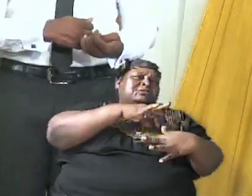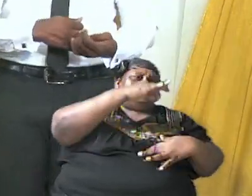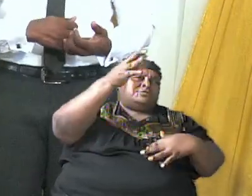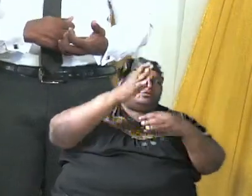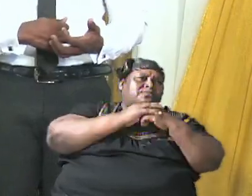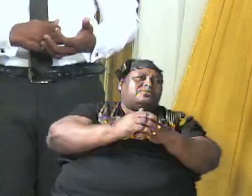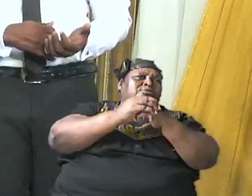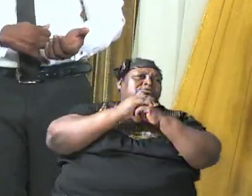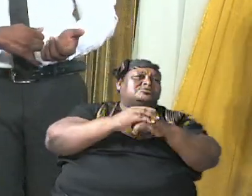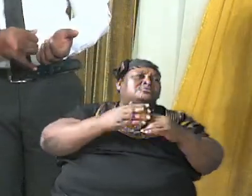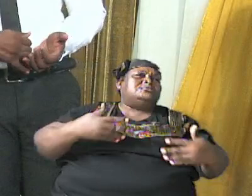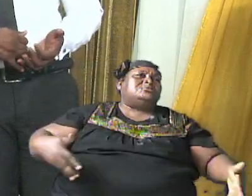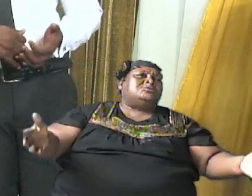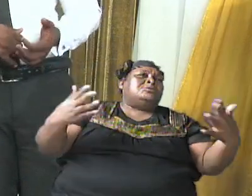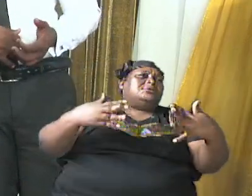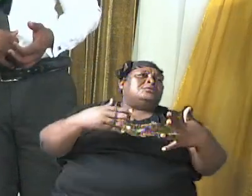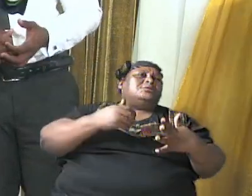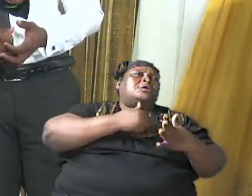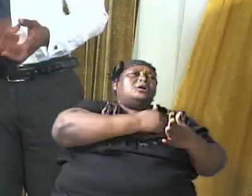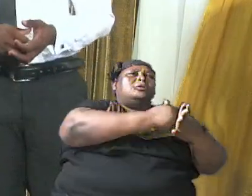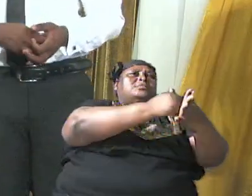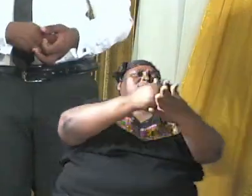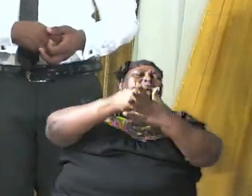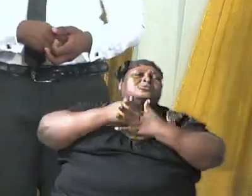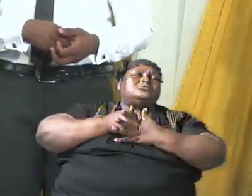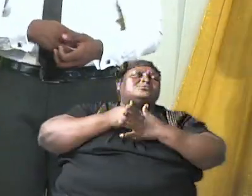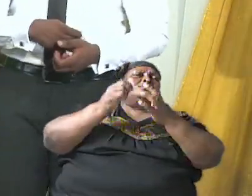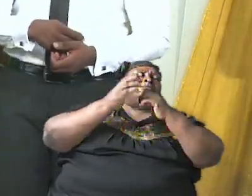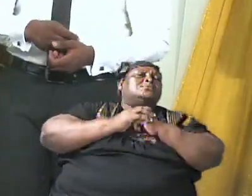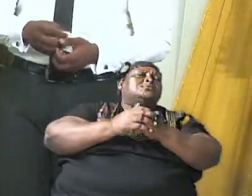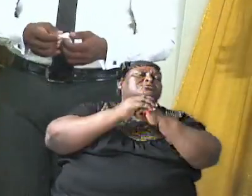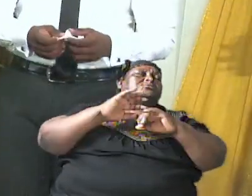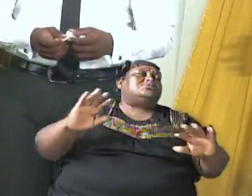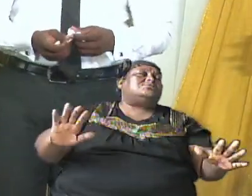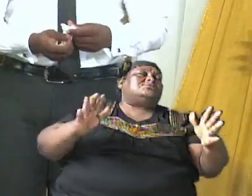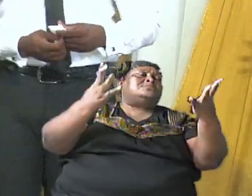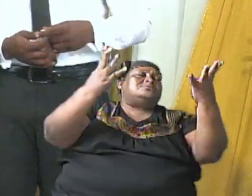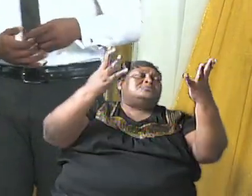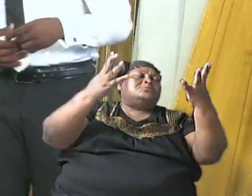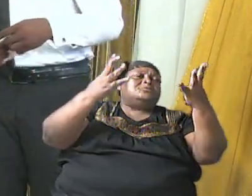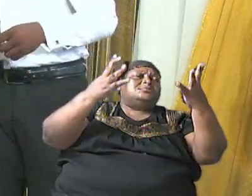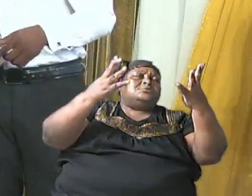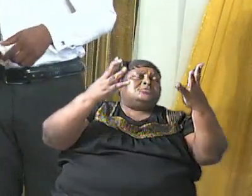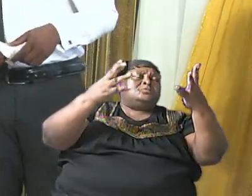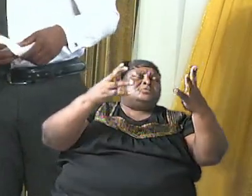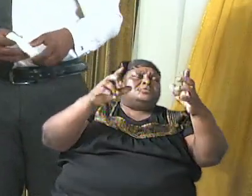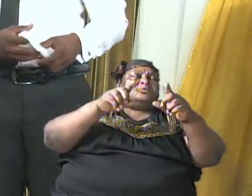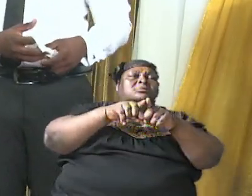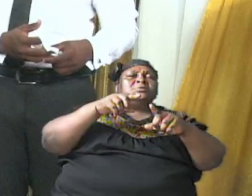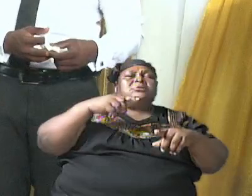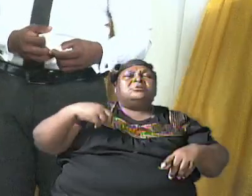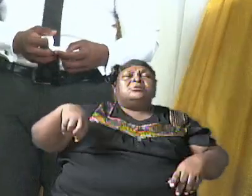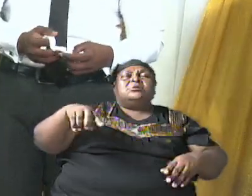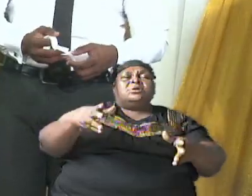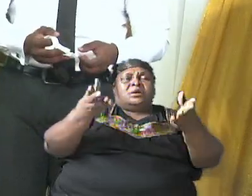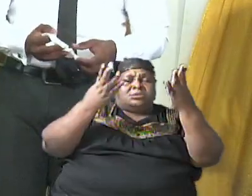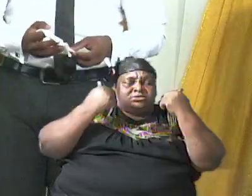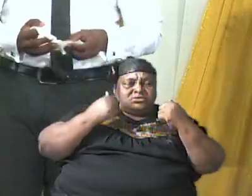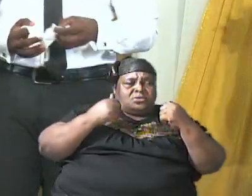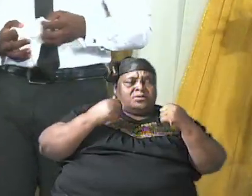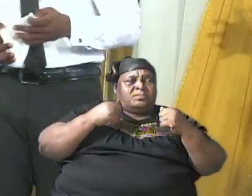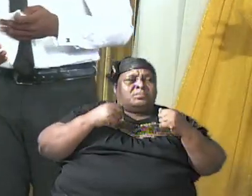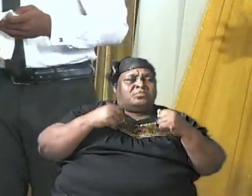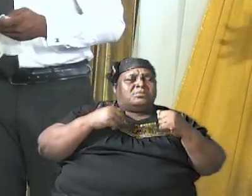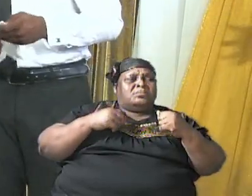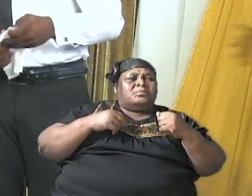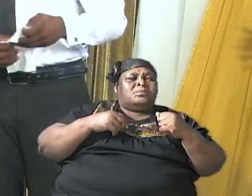here today, God. Help us to worship you and to lift you up, Lord God Almighty. As we come, Lord Jesus, God,